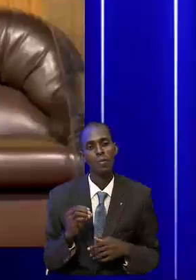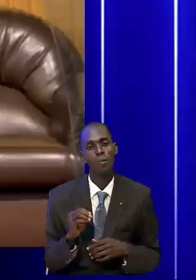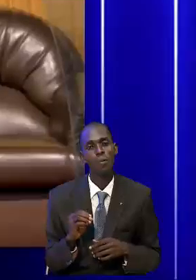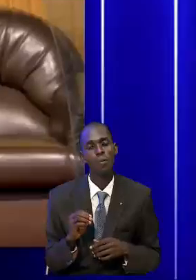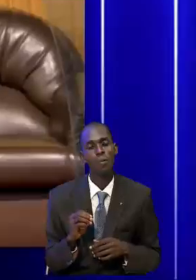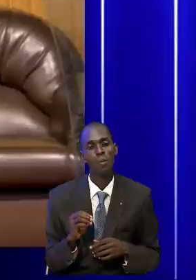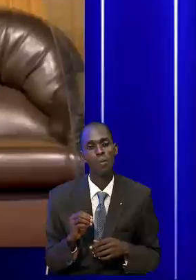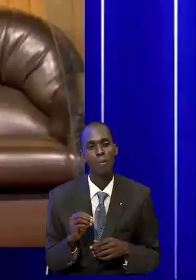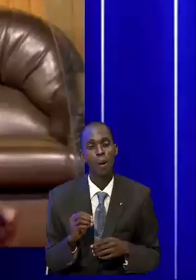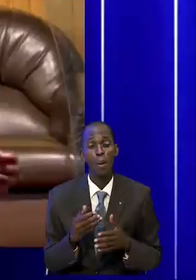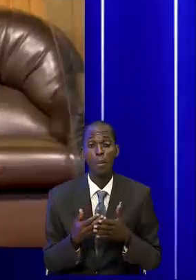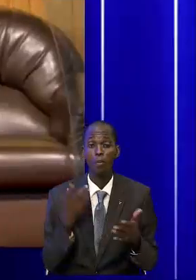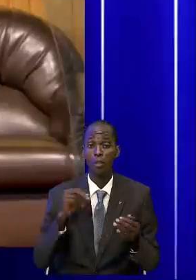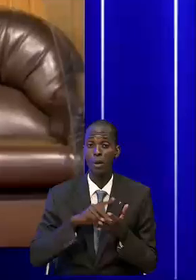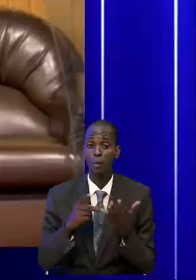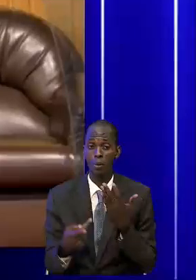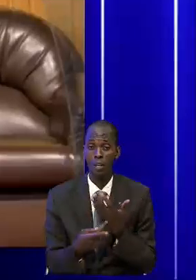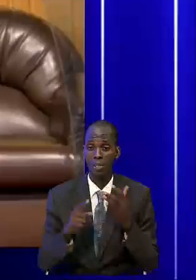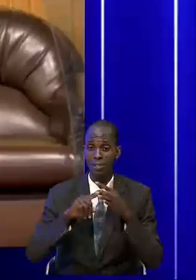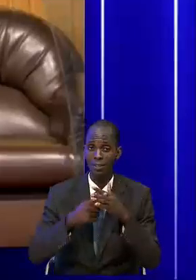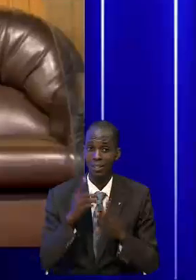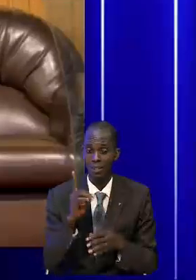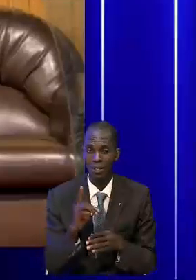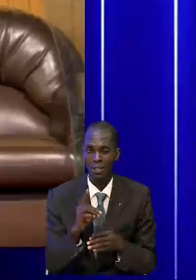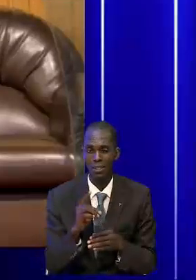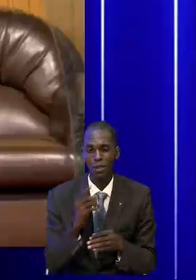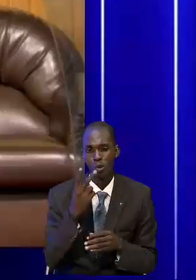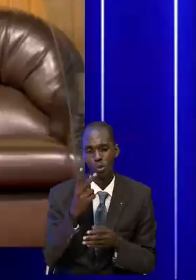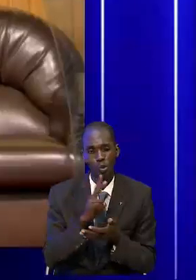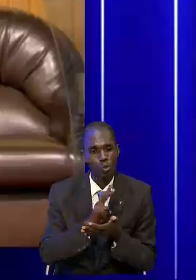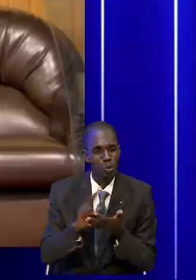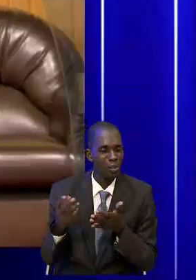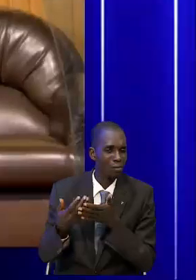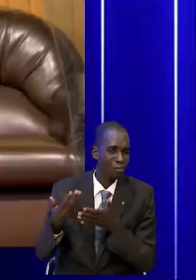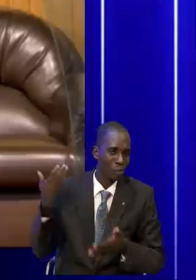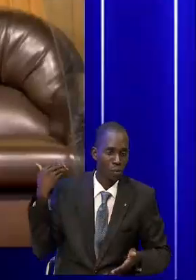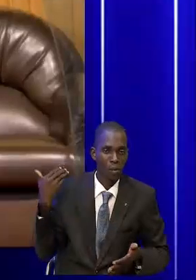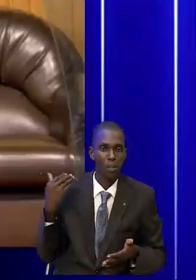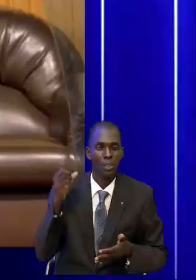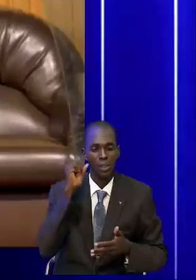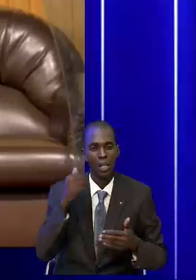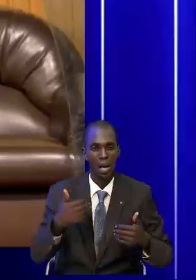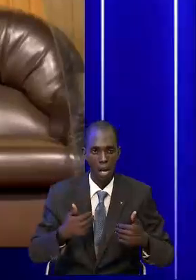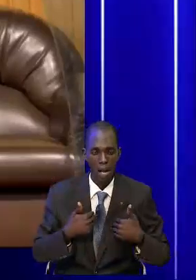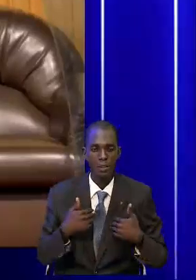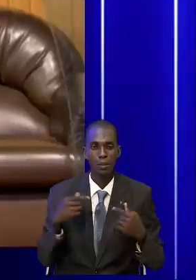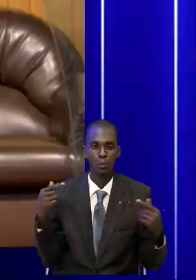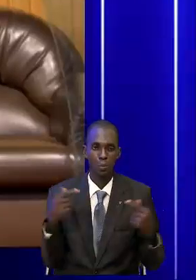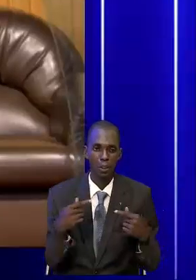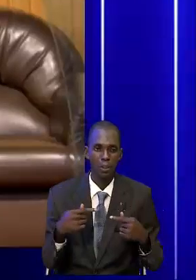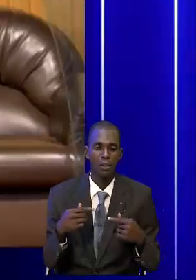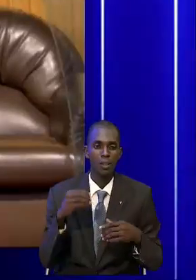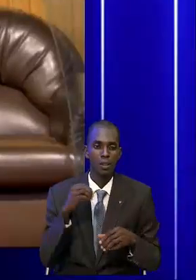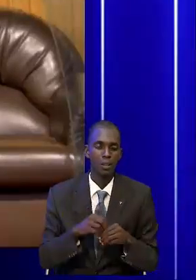Group Church in Warri. So before this program started, about 2 weeks